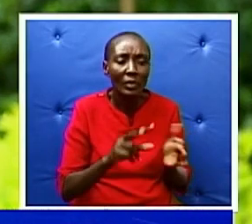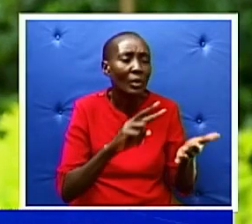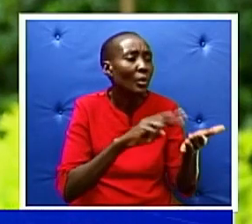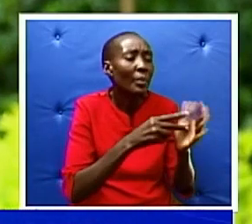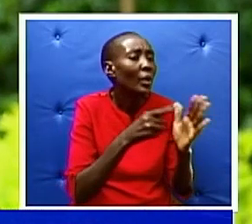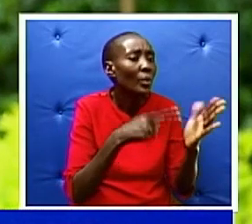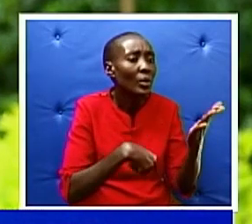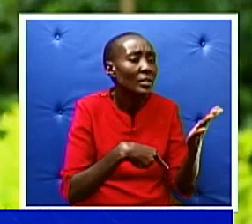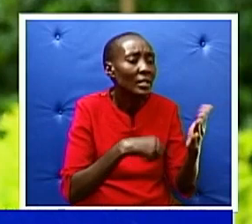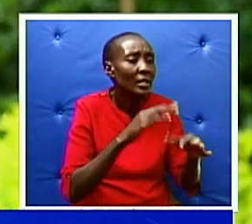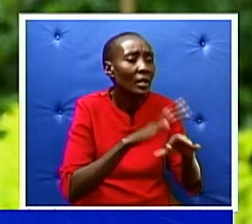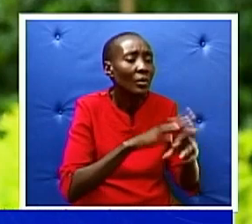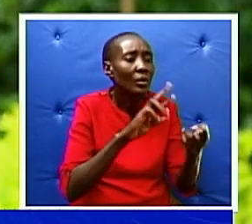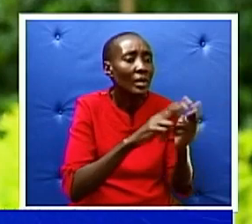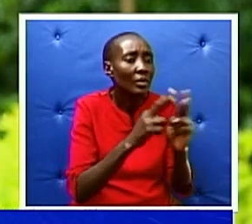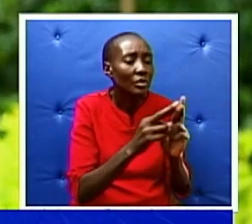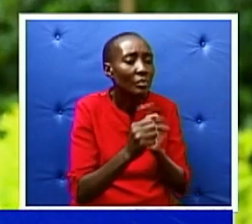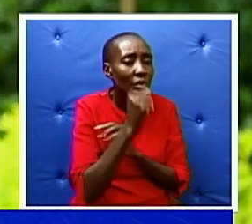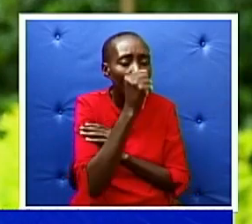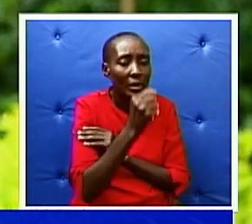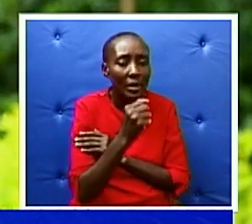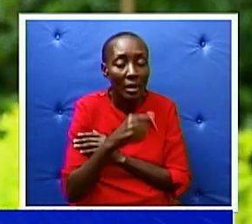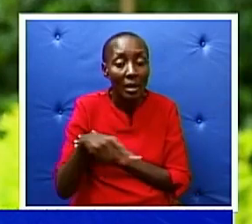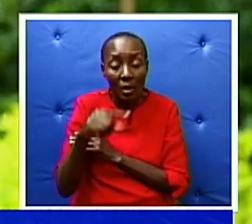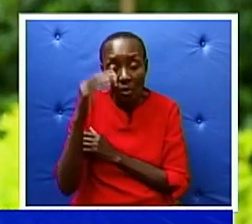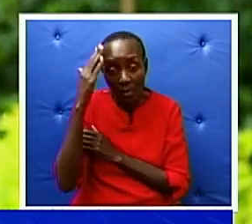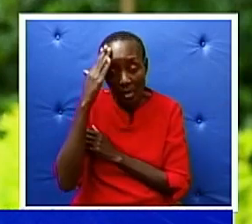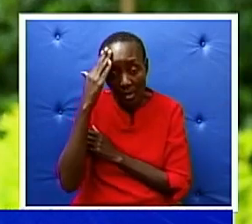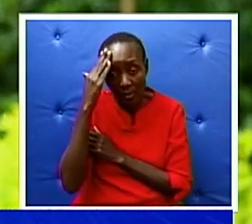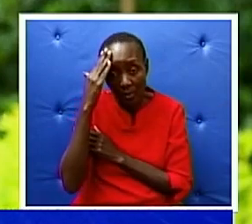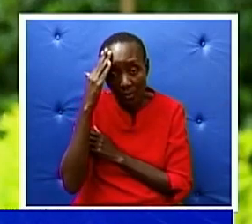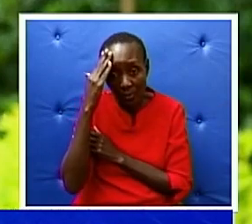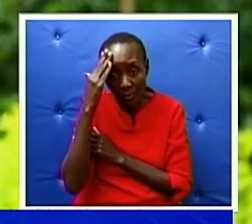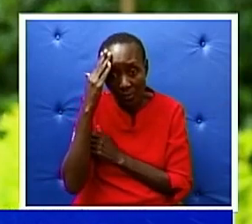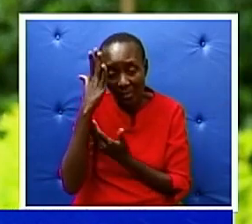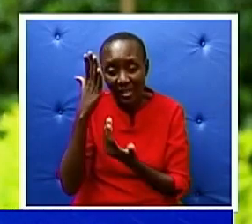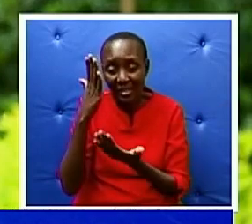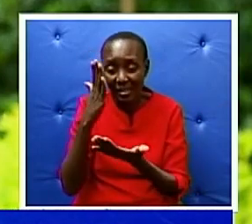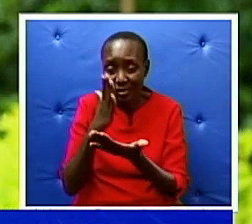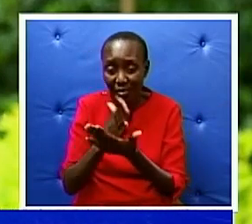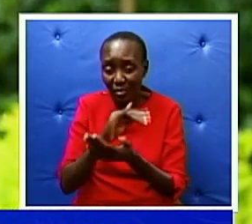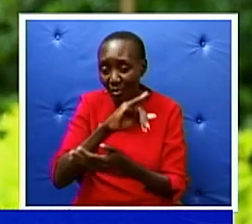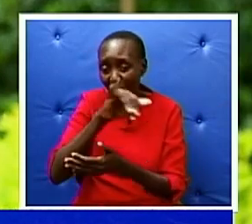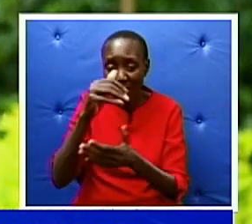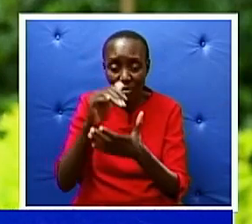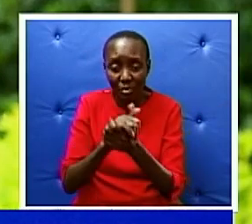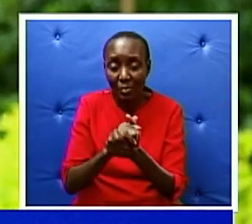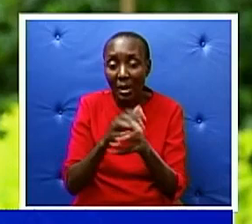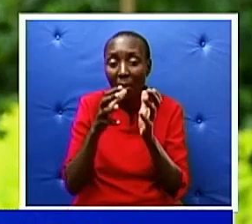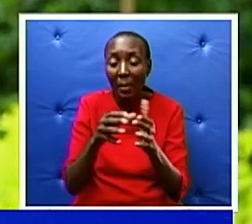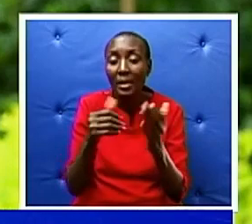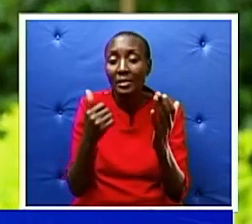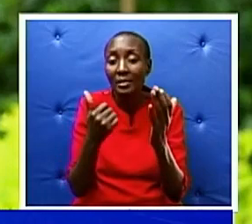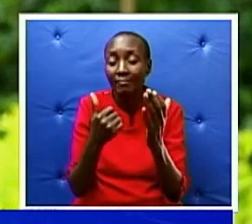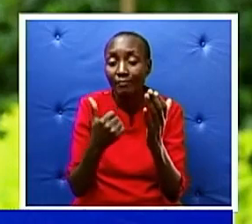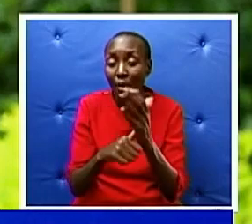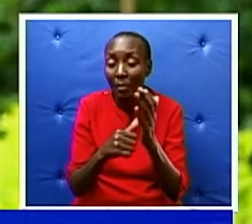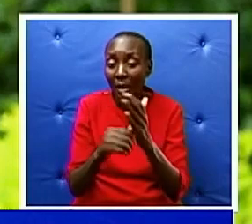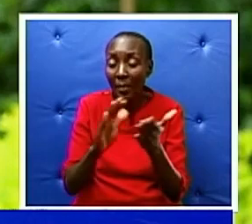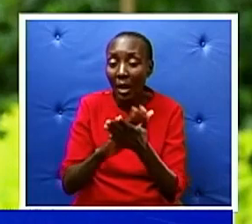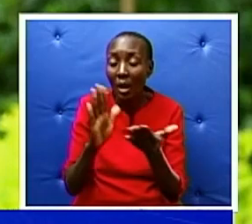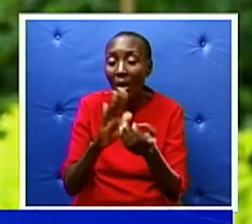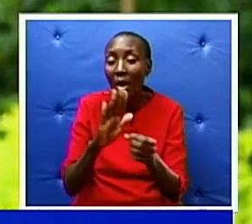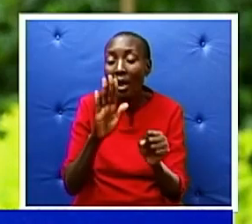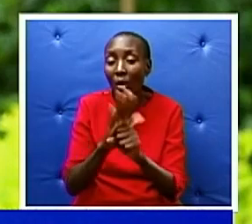What do you mean good terms politically? We know that there is a lot of instability in the Jubilee Party, and even the deputy